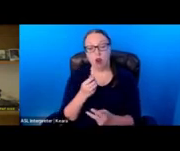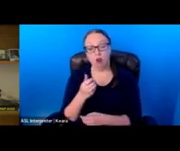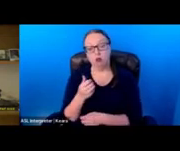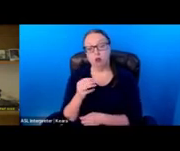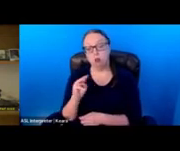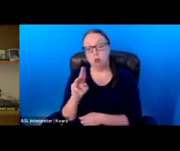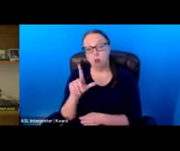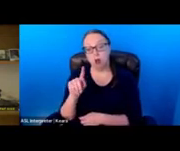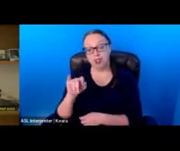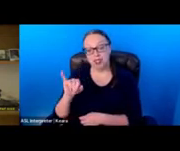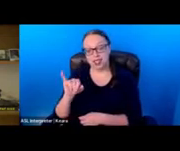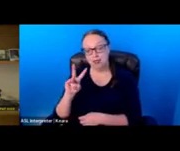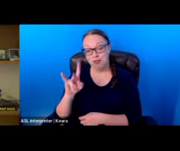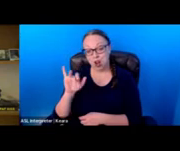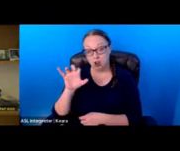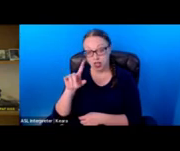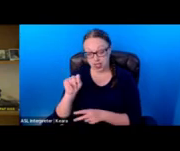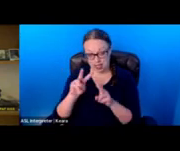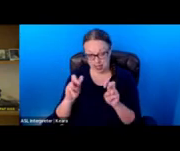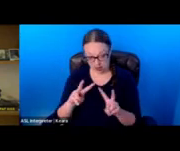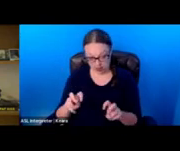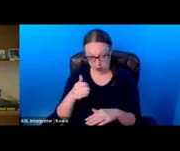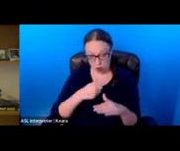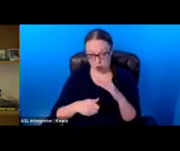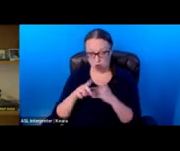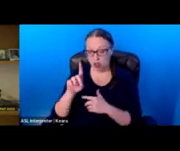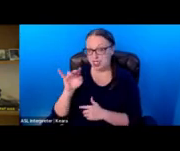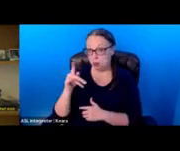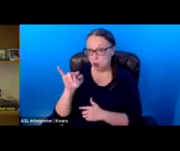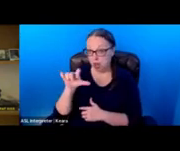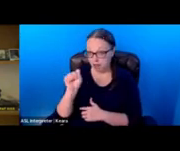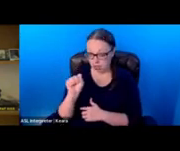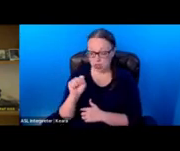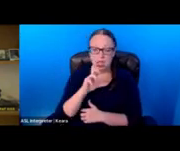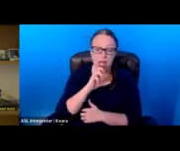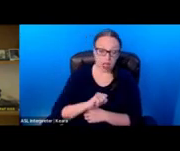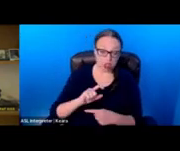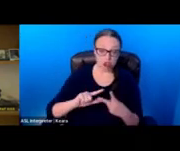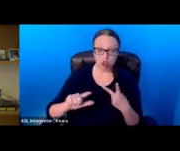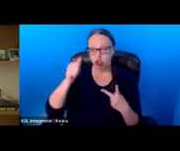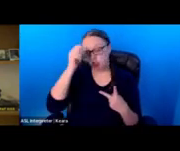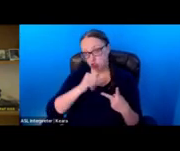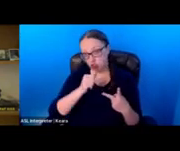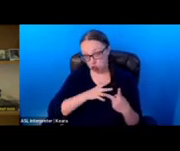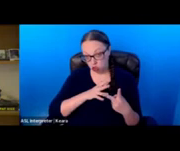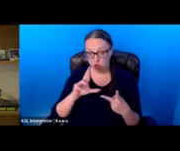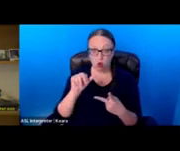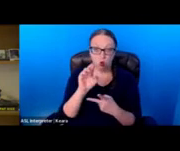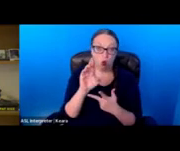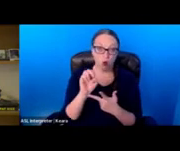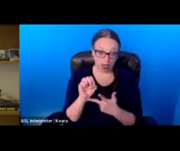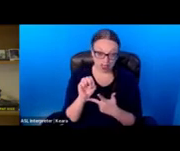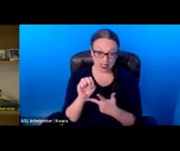by domain. So under demographics, we have age, gender, race, ethnicity. And for race,